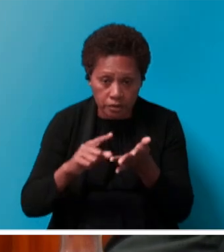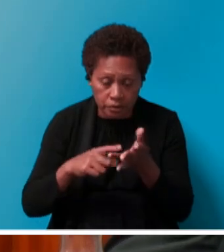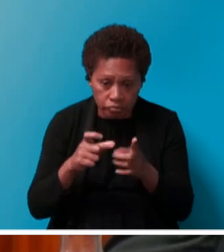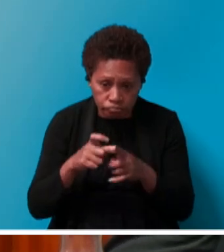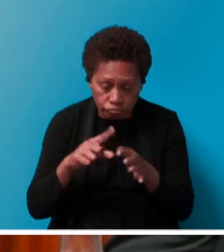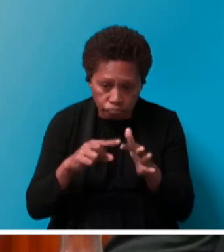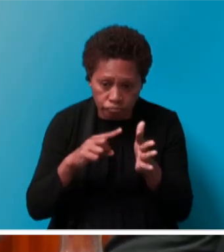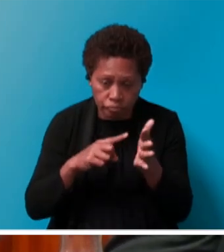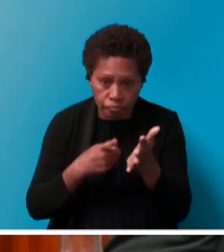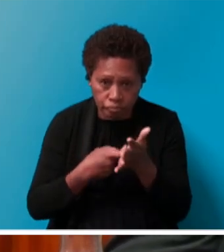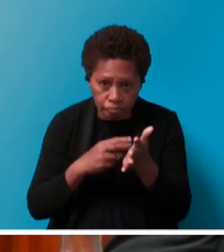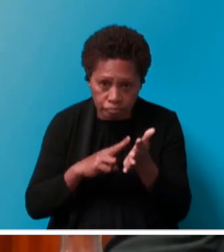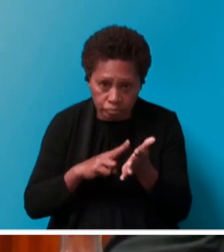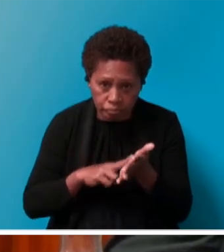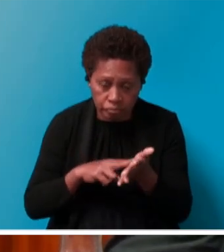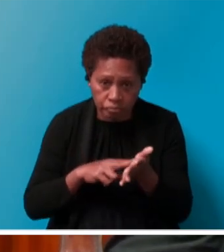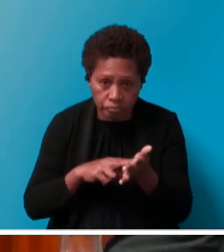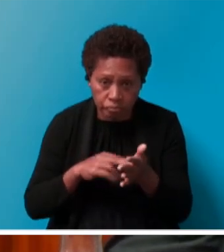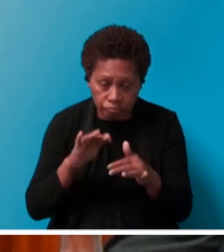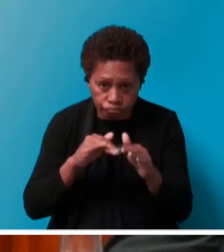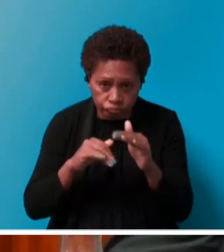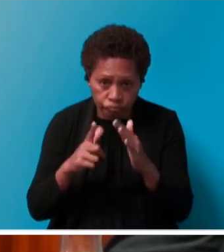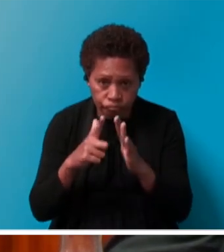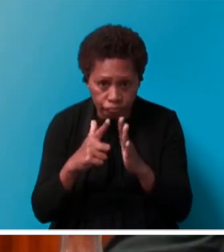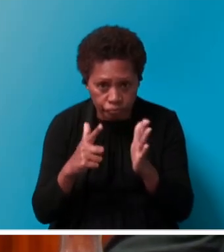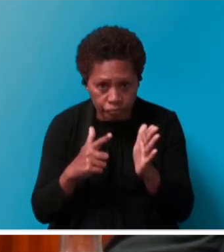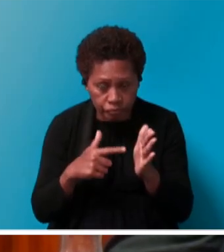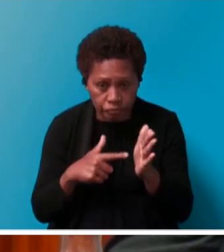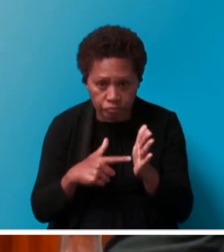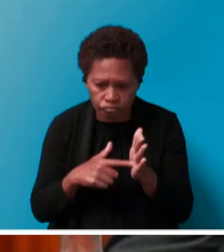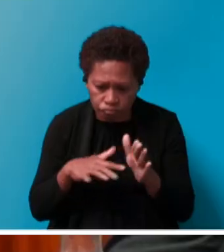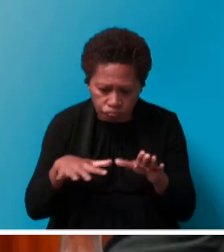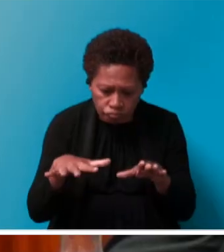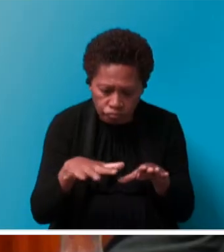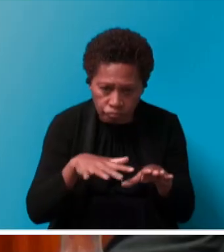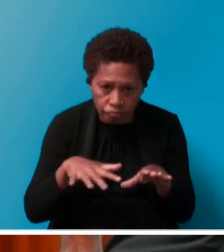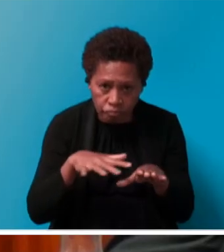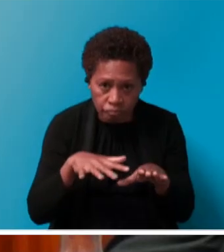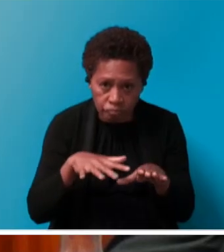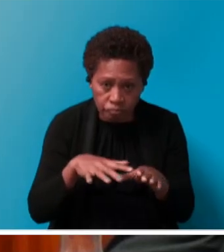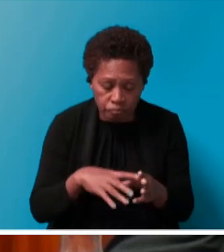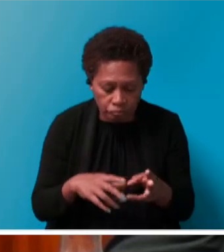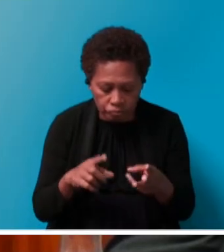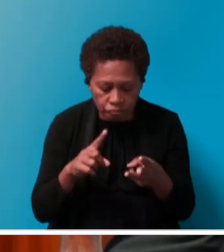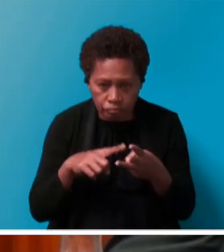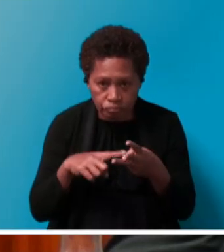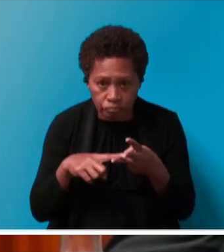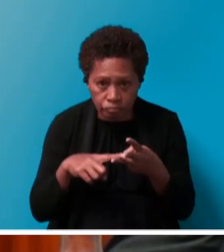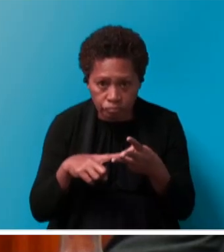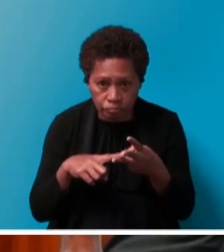digital reform in our law and justice sector. And 3, a fourth partnership. We have